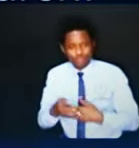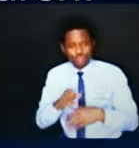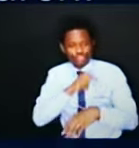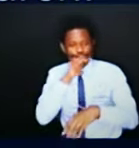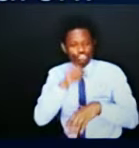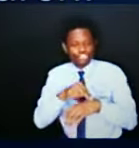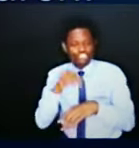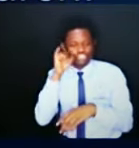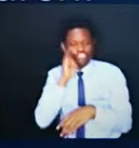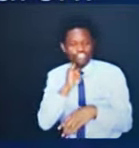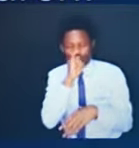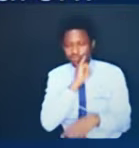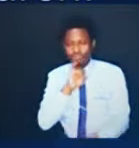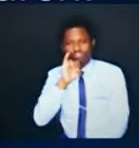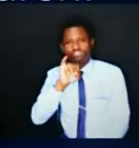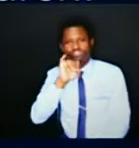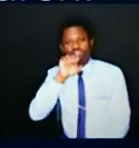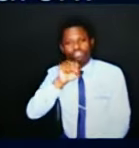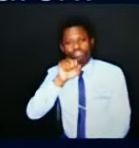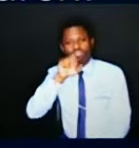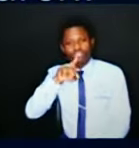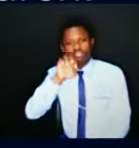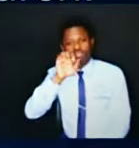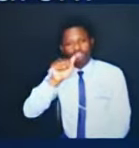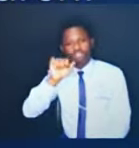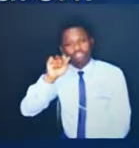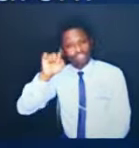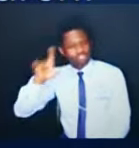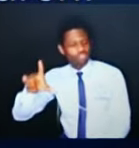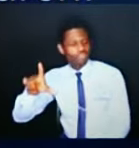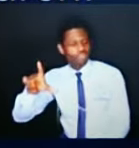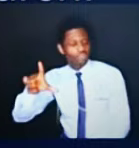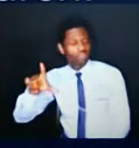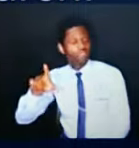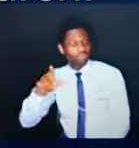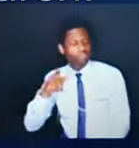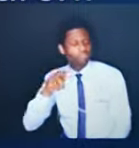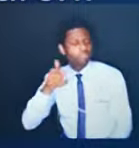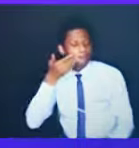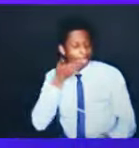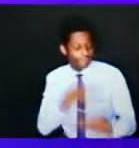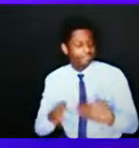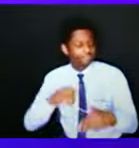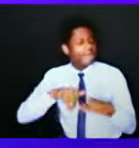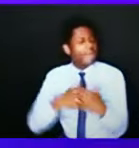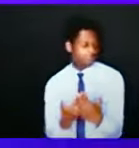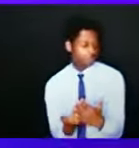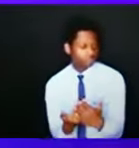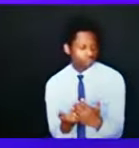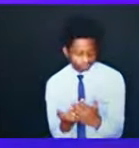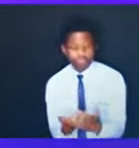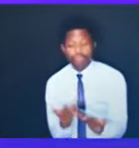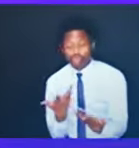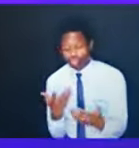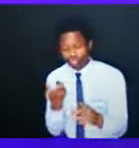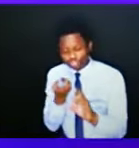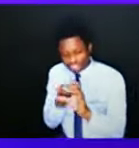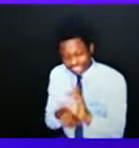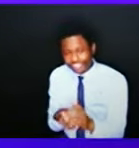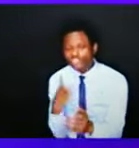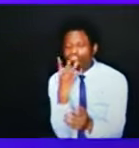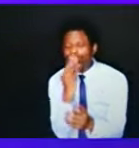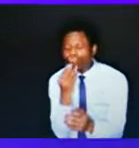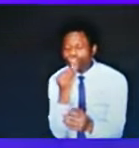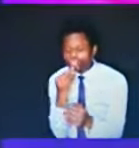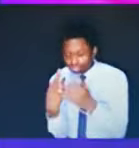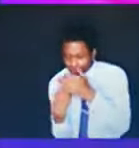Israel. Now we will trace the Jewish root to Christianity,